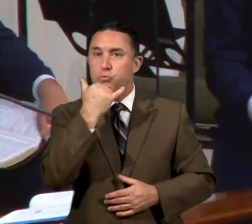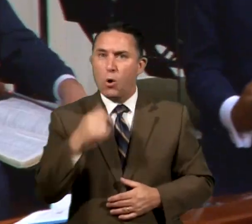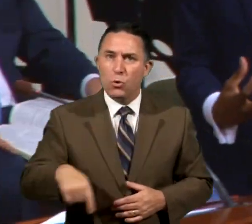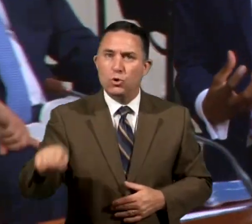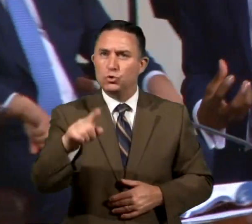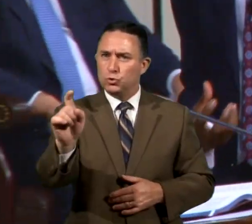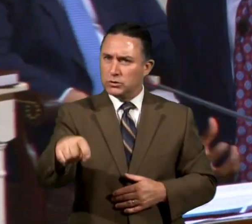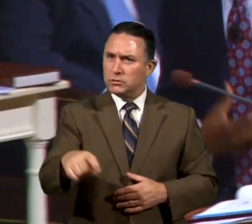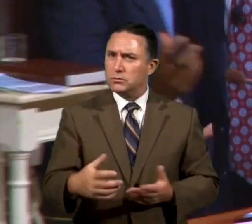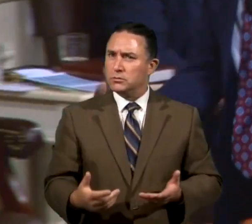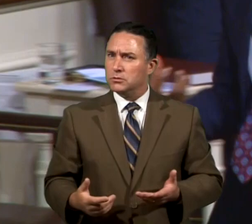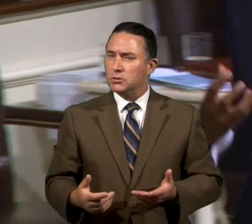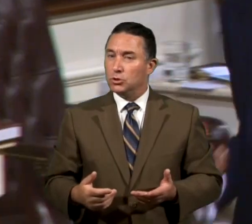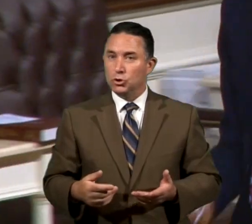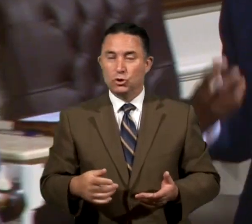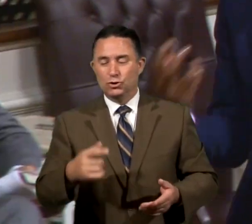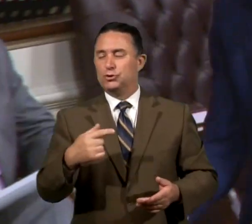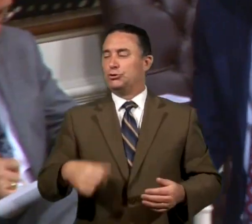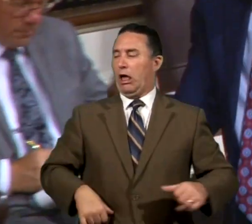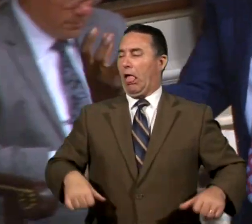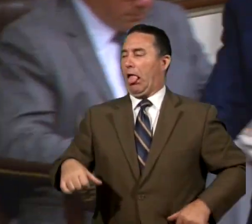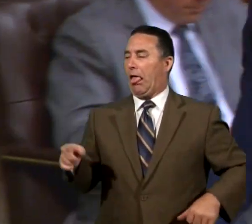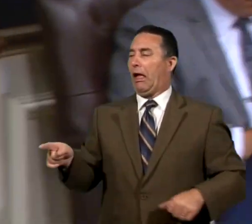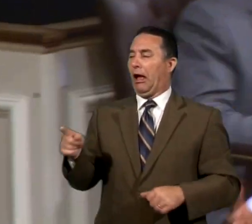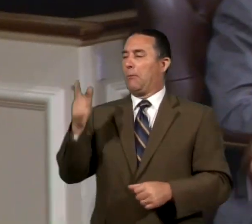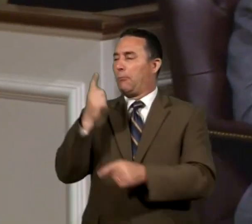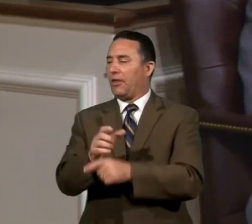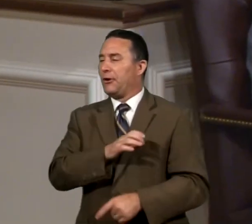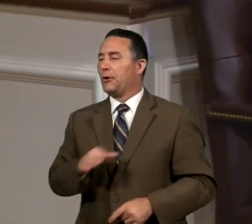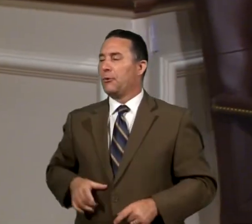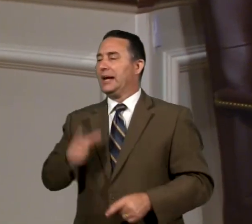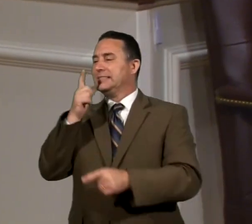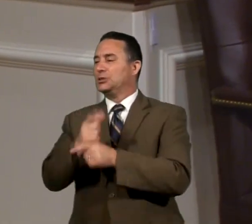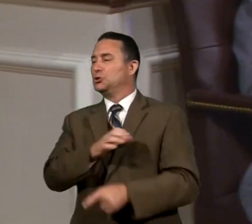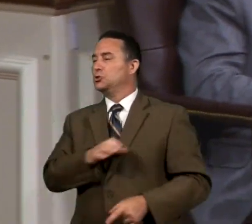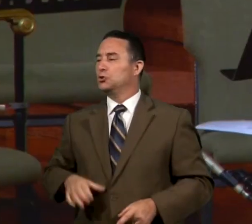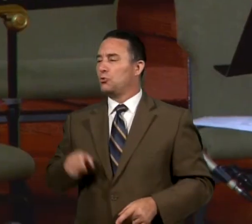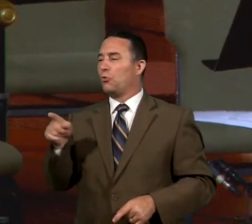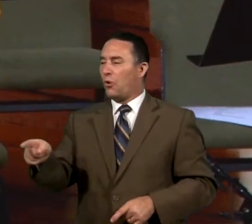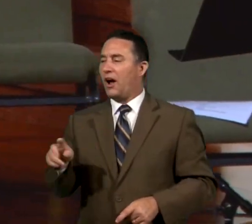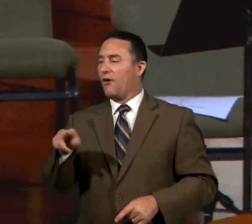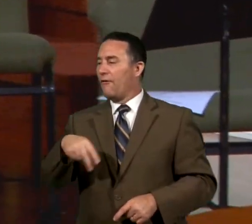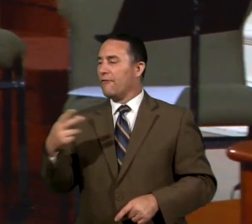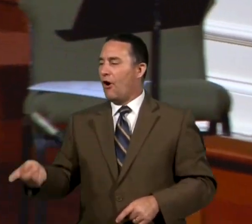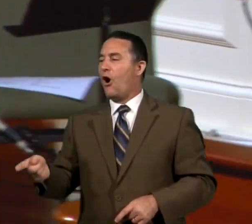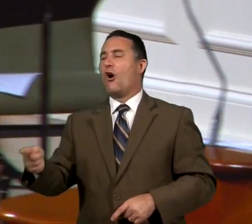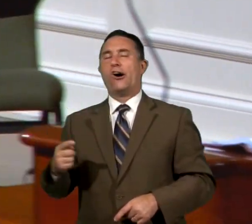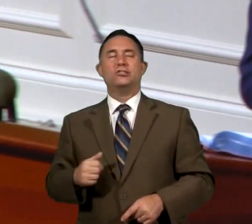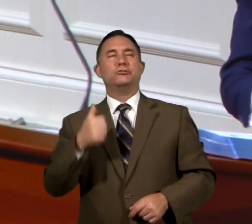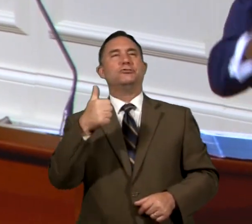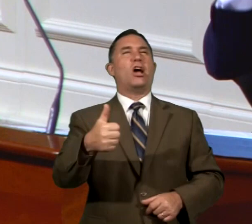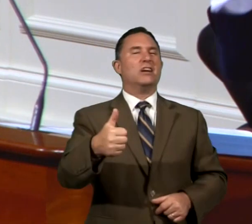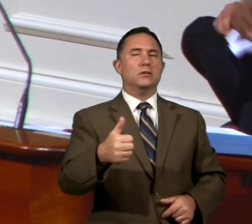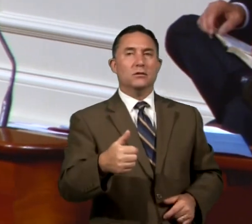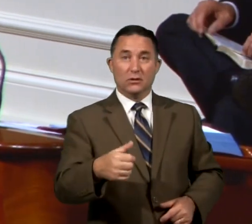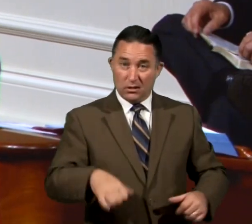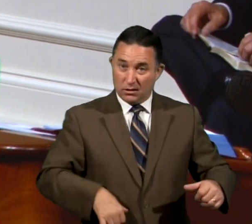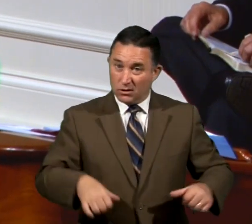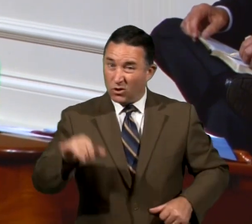you. If you glory in a brother in Christ, a sister in Christ, it's something wrong with you if